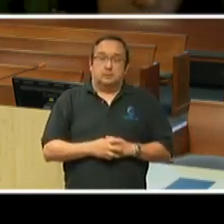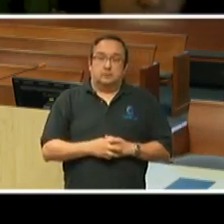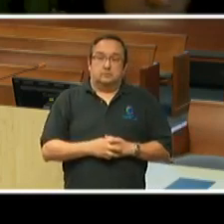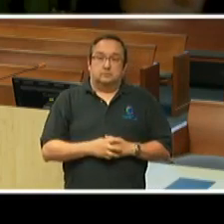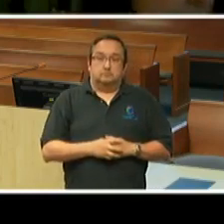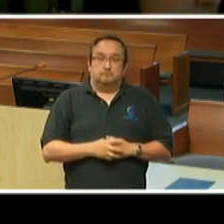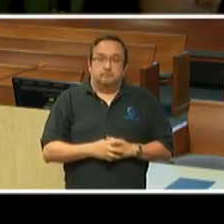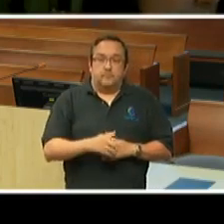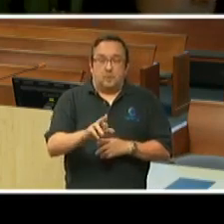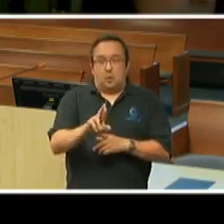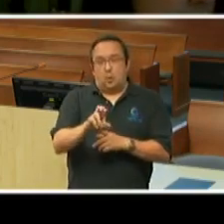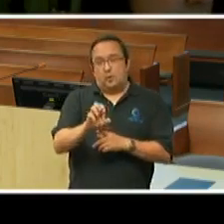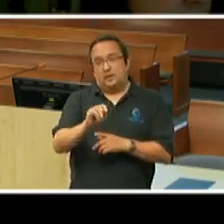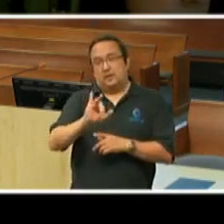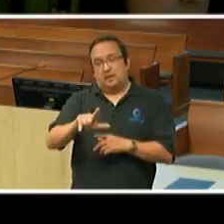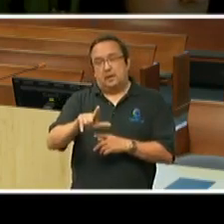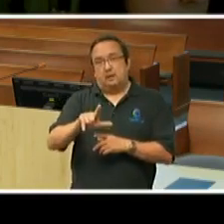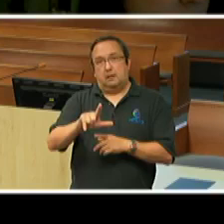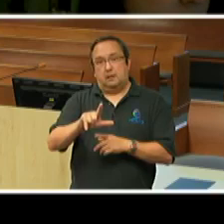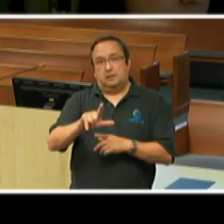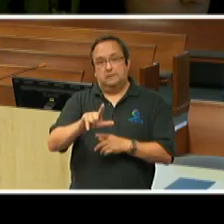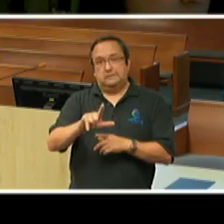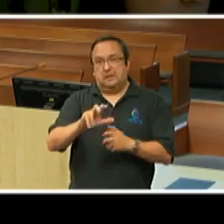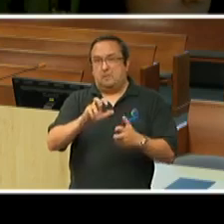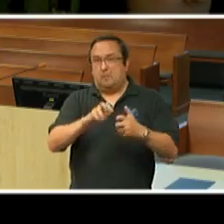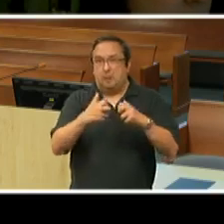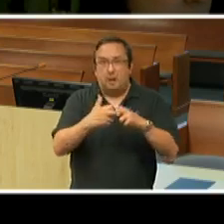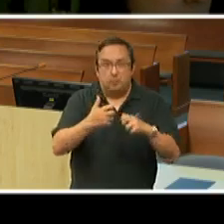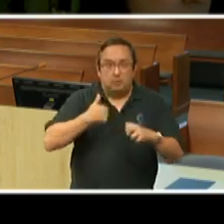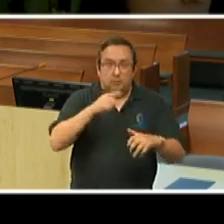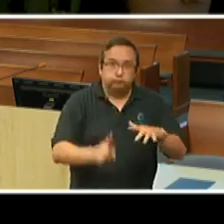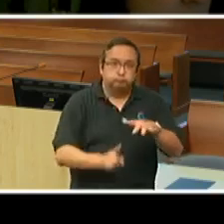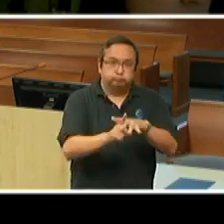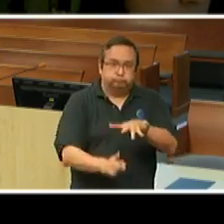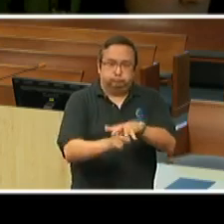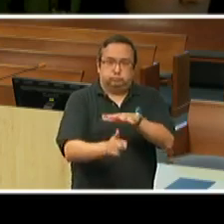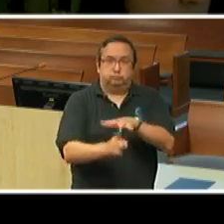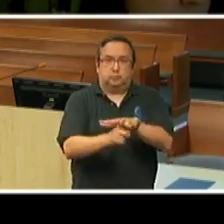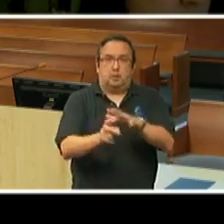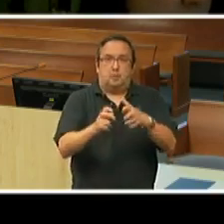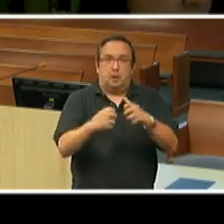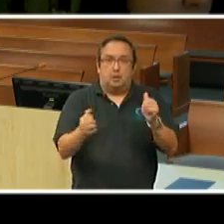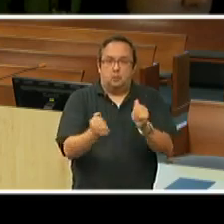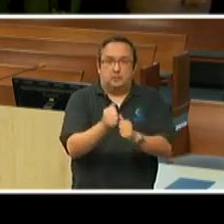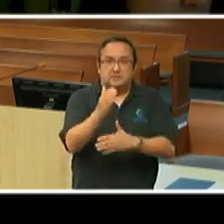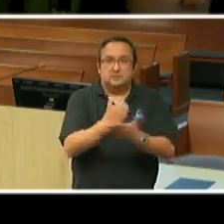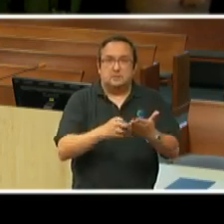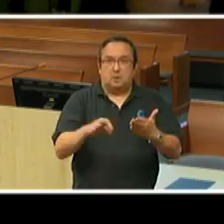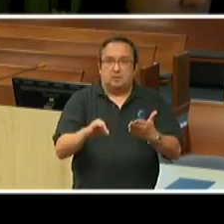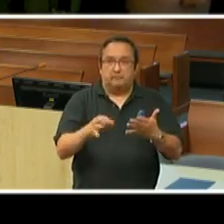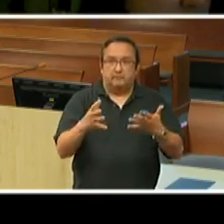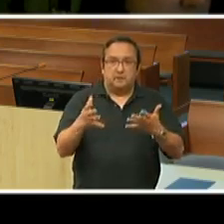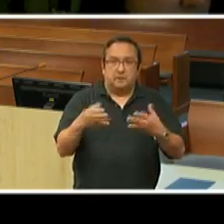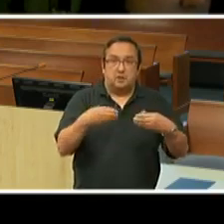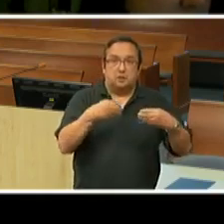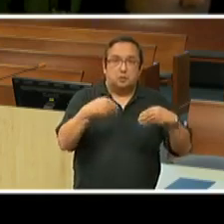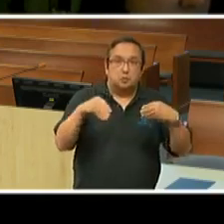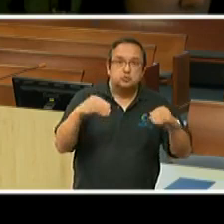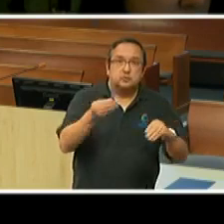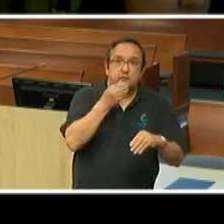the retail friction we created with the with some of the particularly the shopping, the grocery